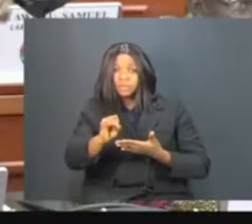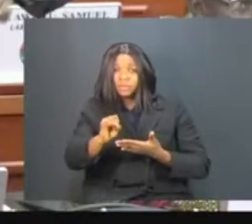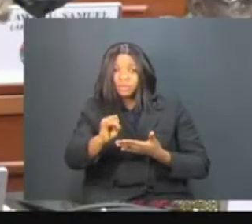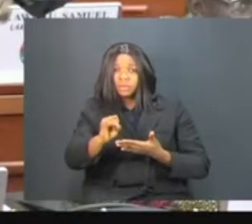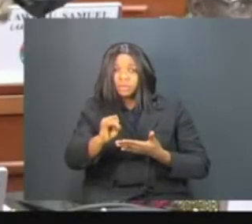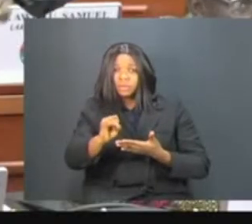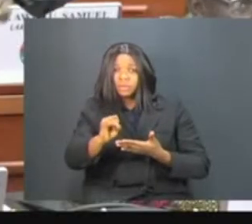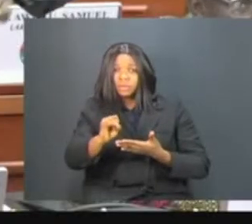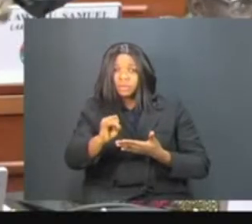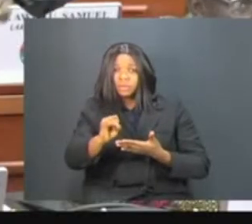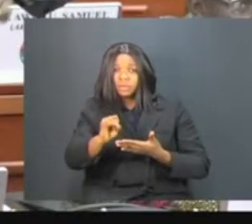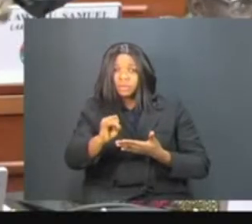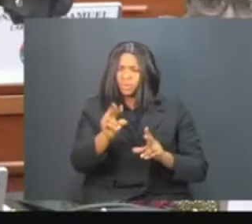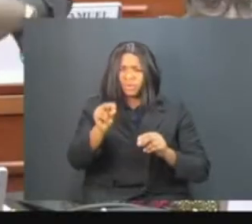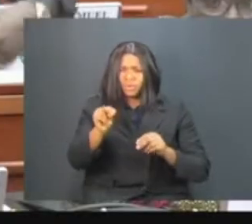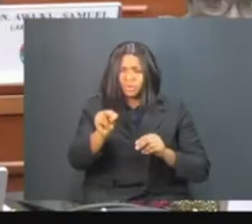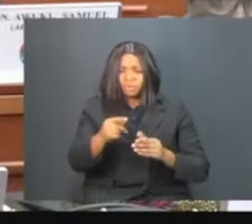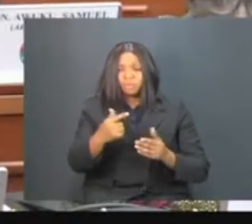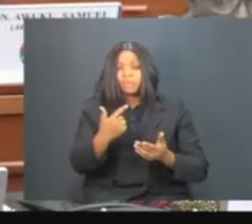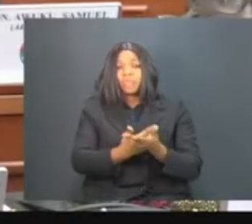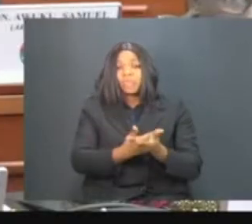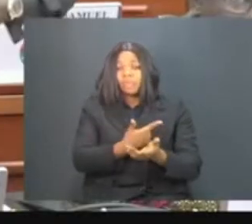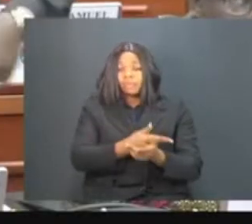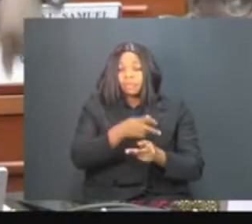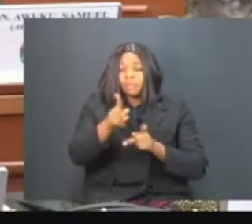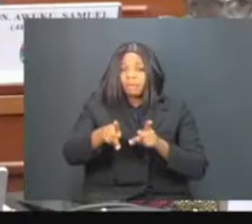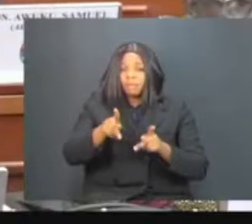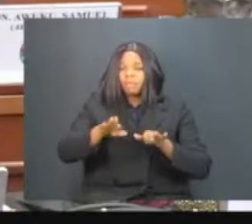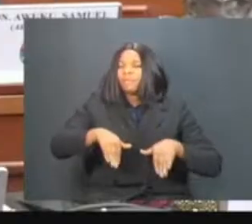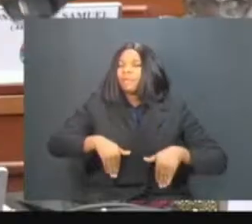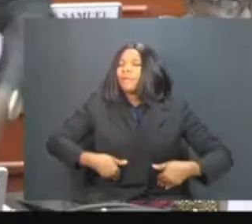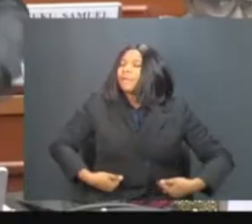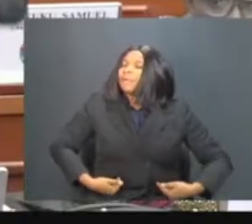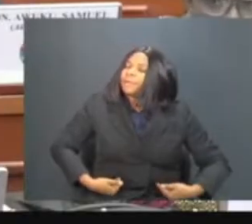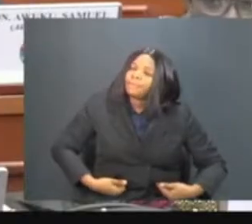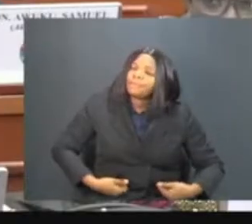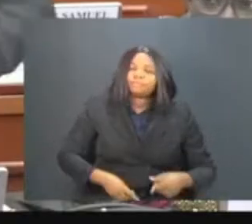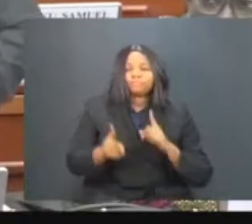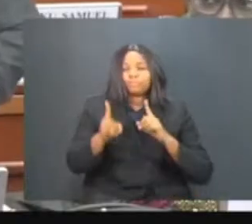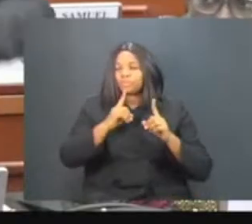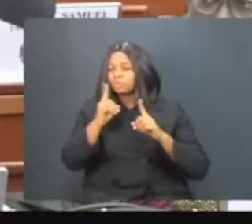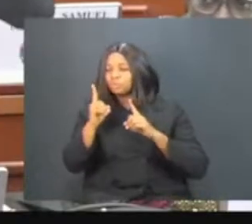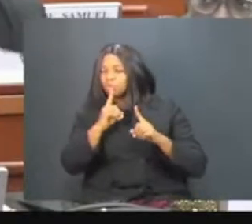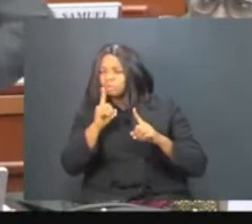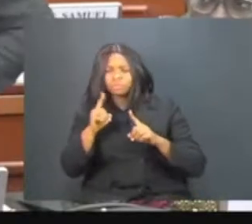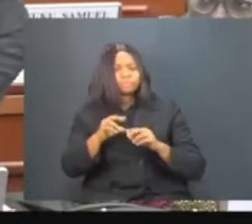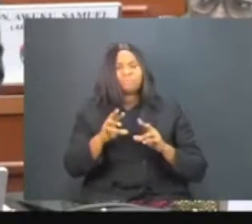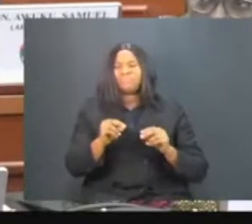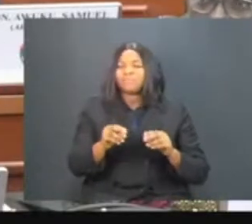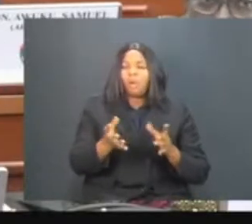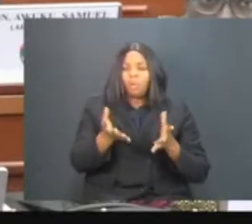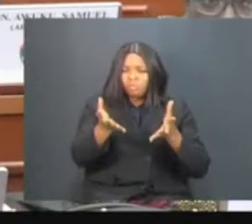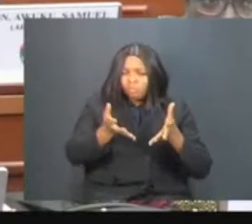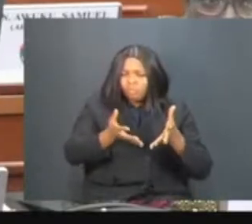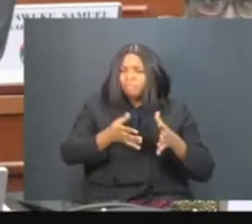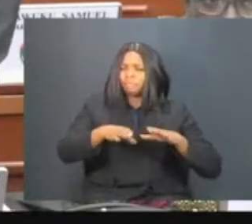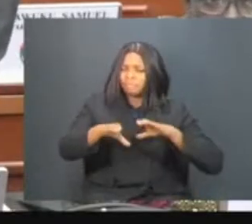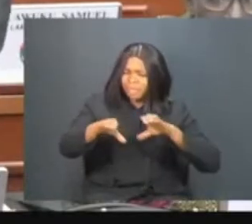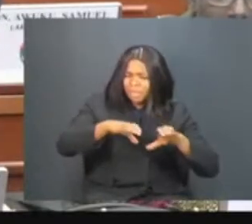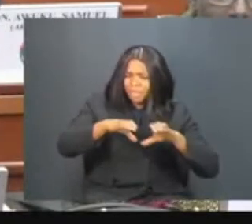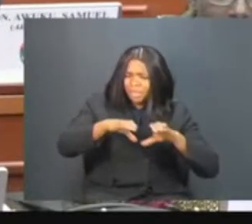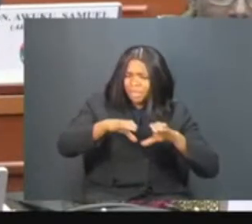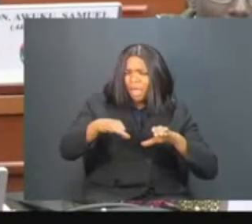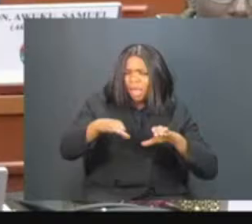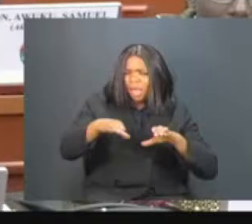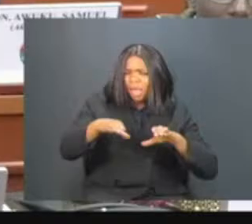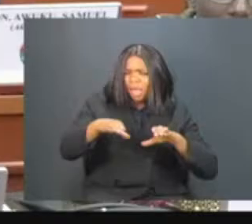of institutions and tired of bureaucracies and tired of talk. The Ghanaian youth require action. They want jobs. And so, and